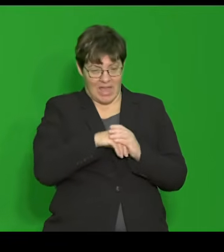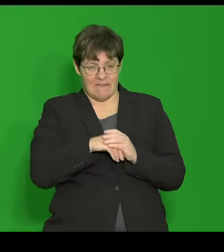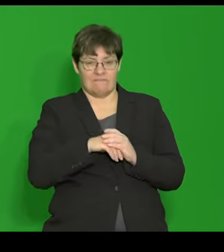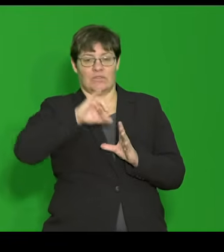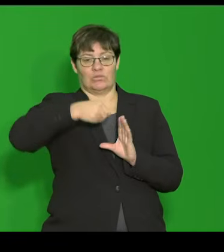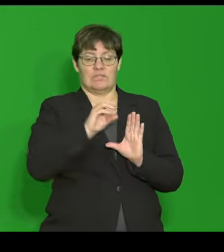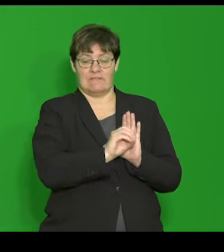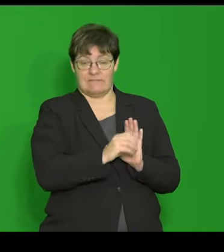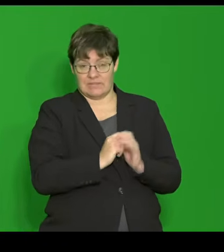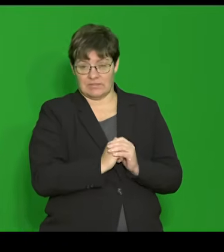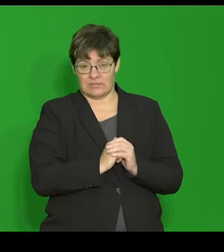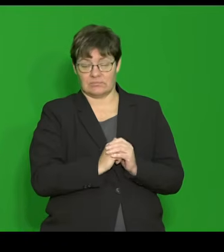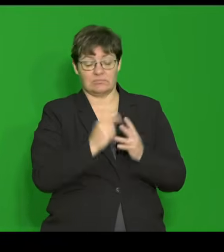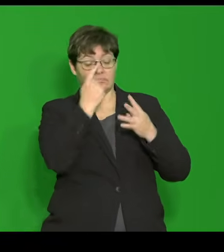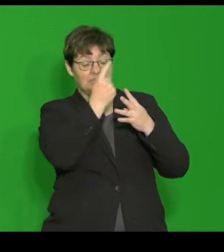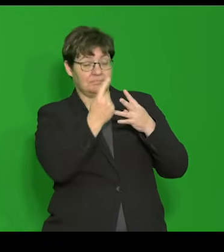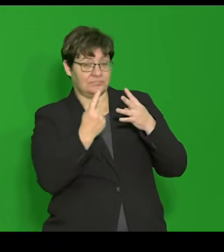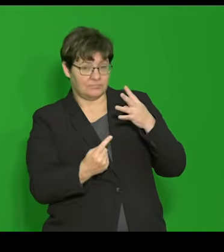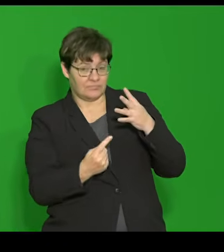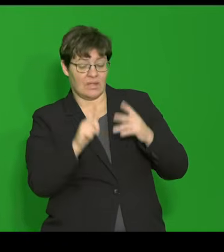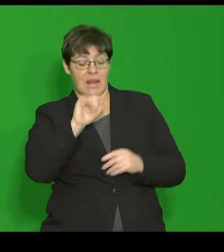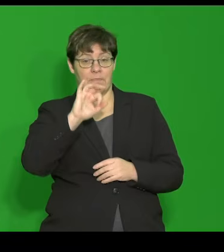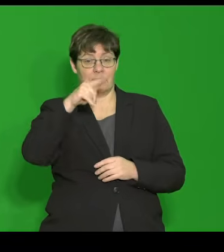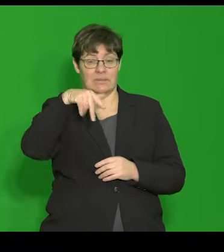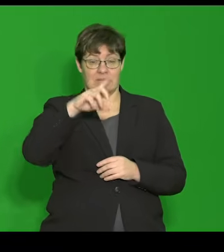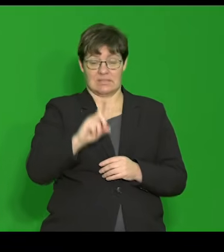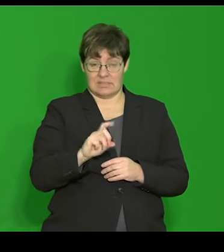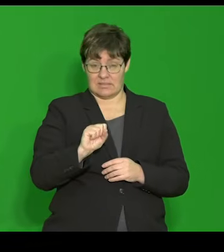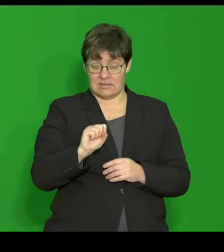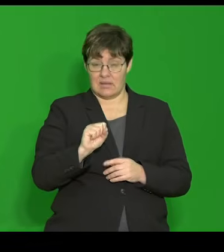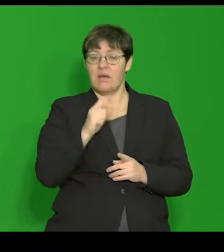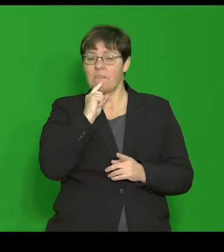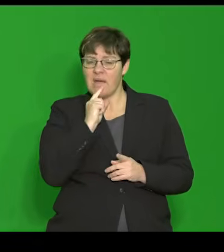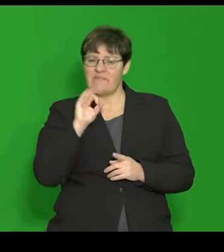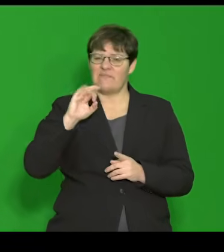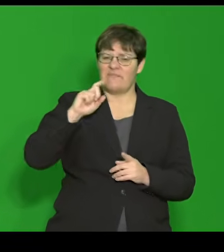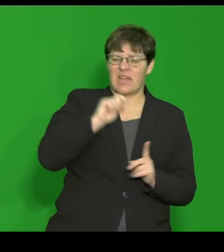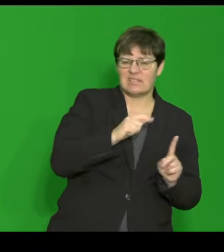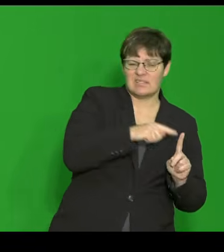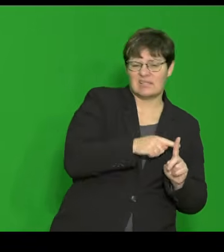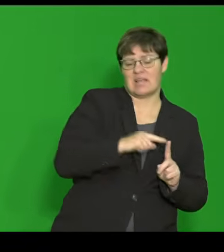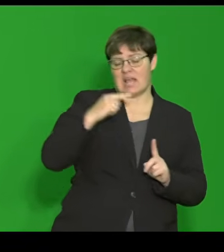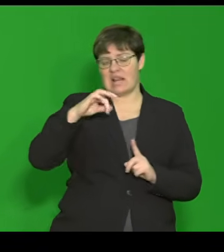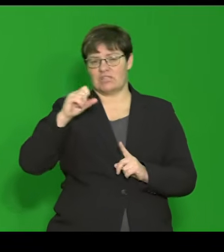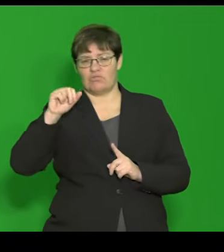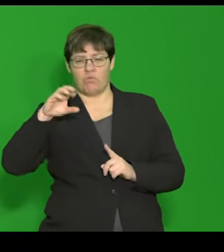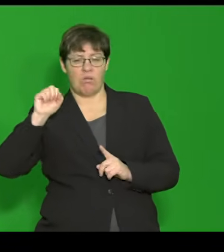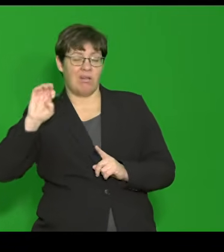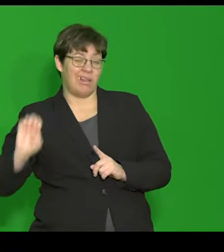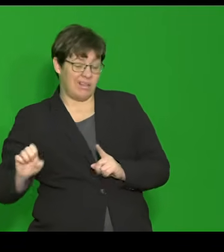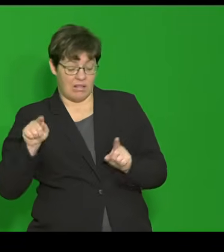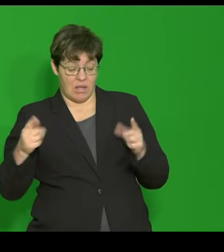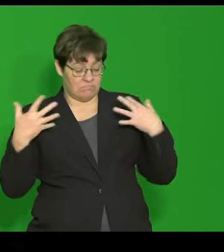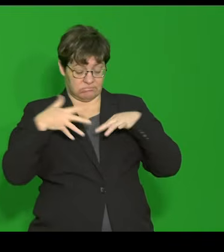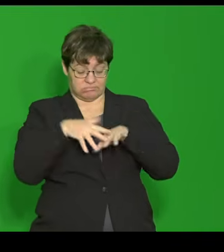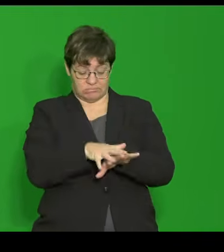intestine. These enzymes target the lipids, and remember that lipids are made up of fatty acids and glycerol, so these